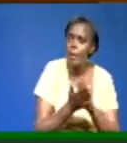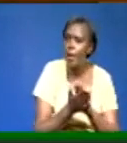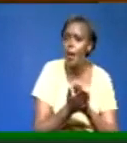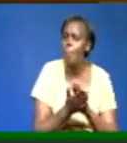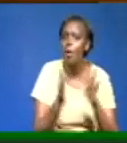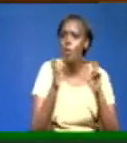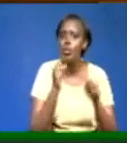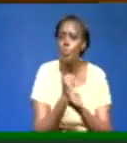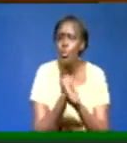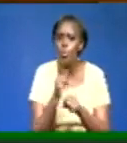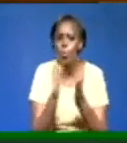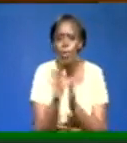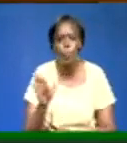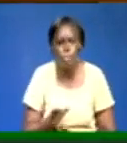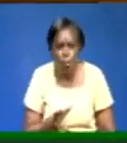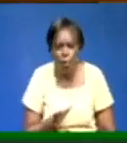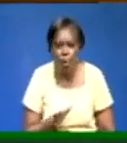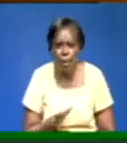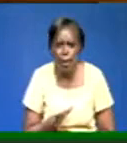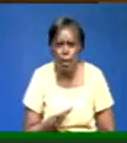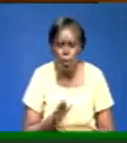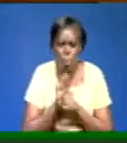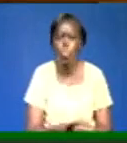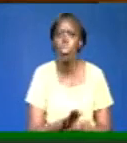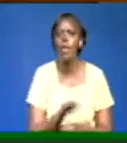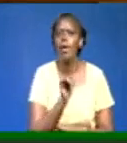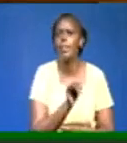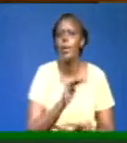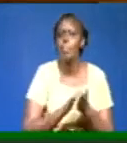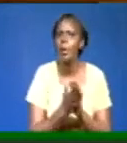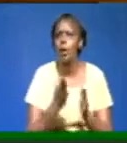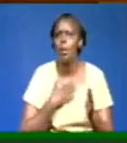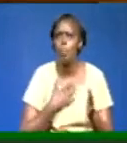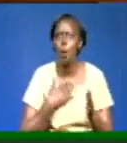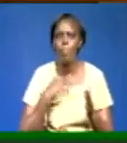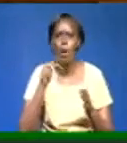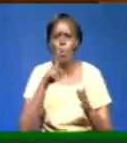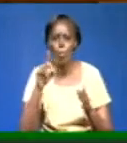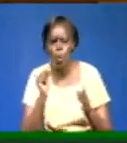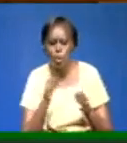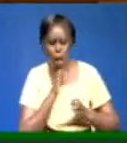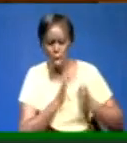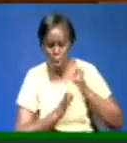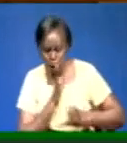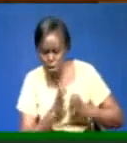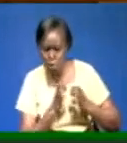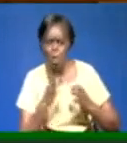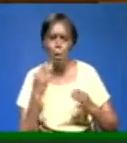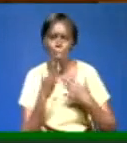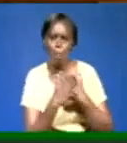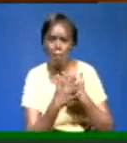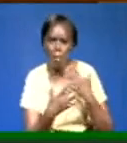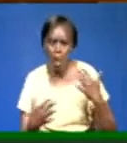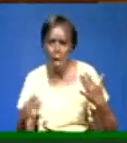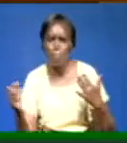issues to do with women to trivialize it, to become about our moods, our emotions, our periods. That day I didn't wake